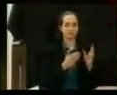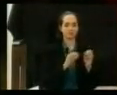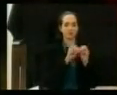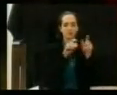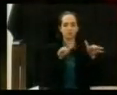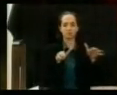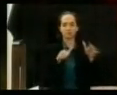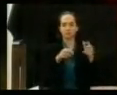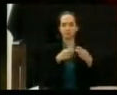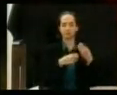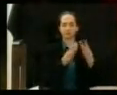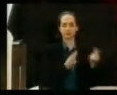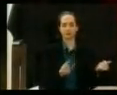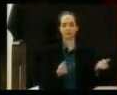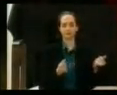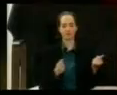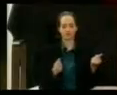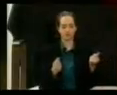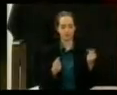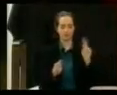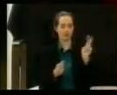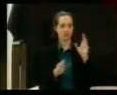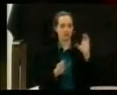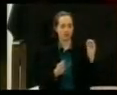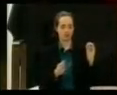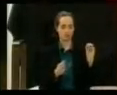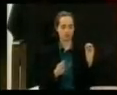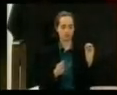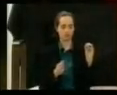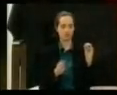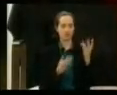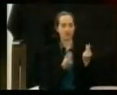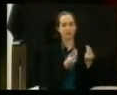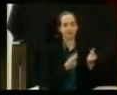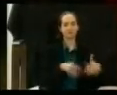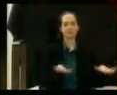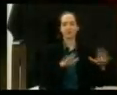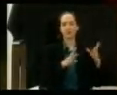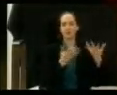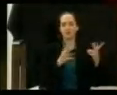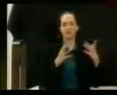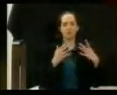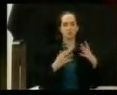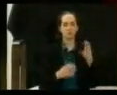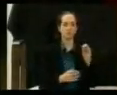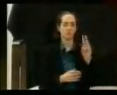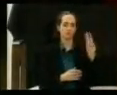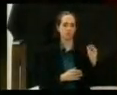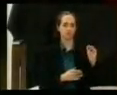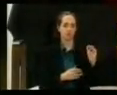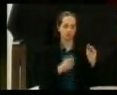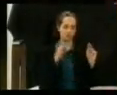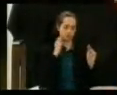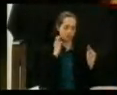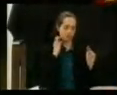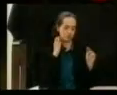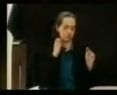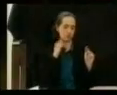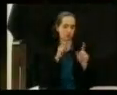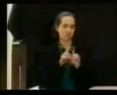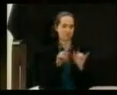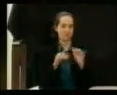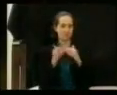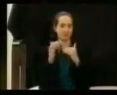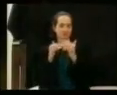already owns the land that Adrian Burnett and our sister temporary school, New Hopewell, will be constructed on. By building simultaneously, Knox County not only